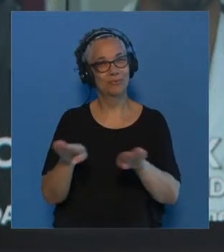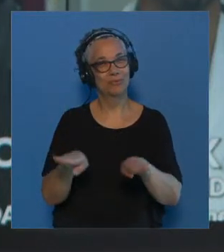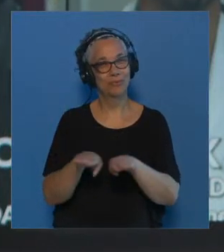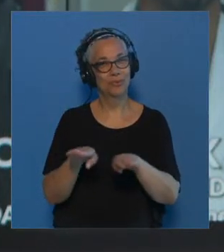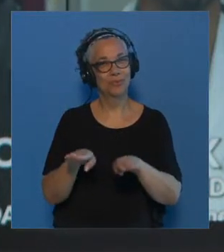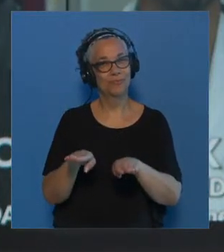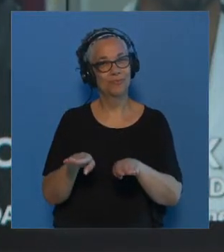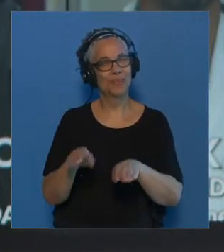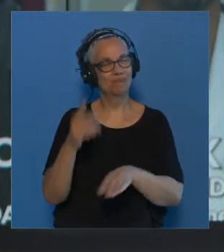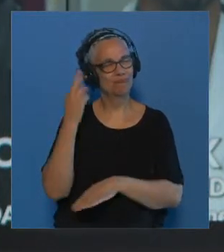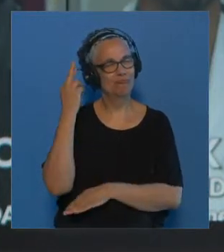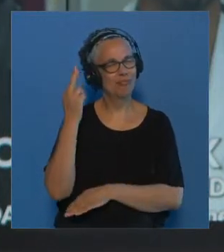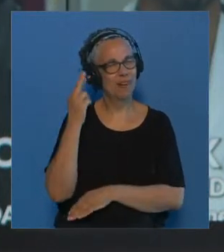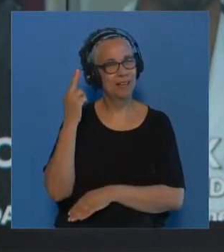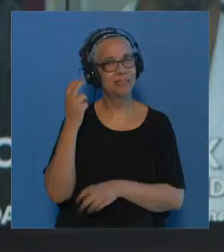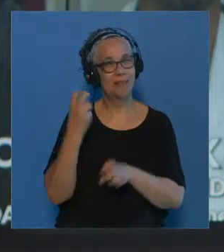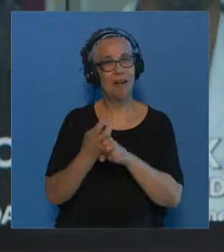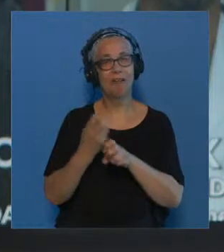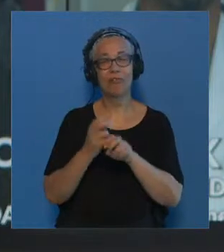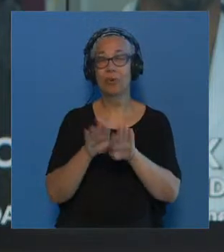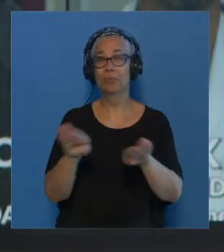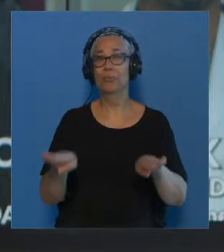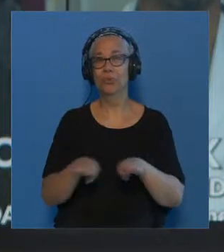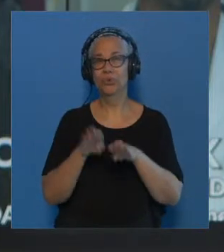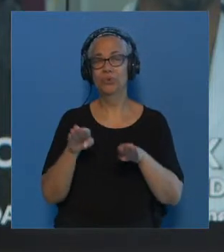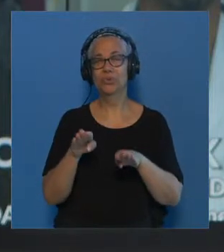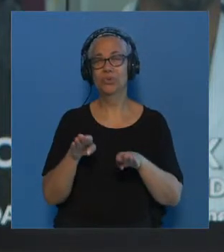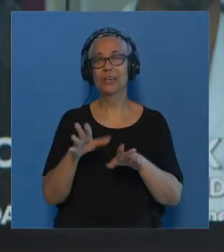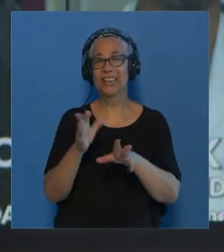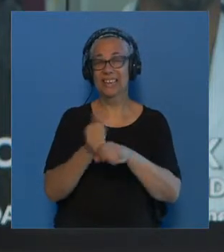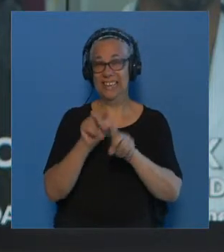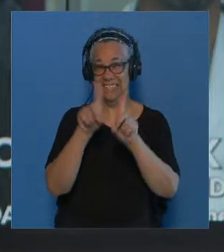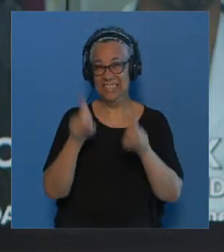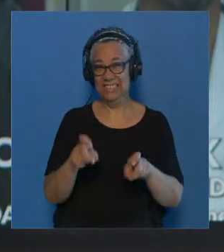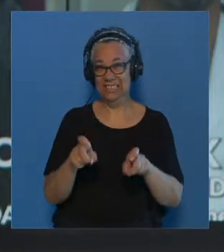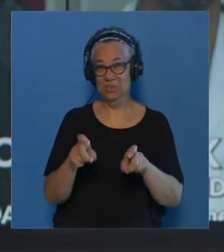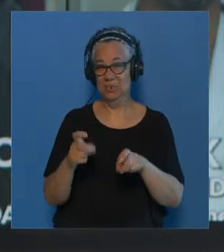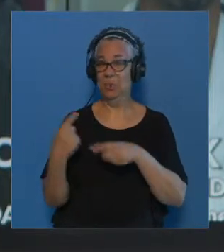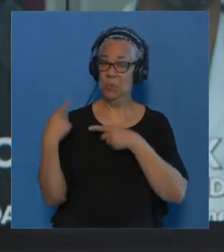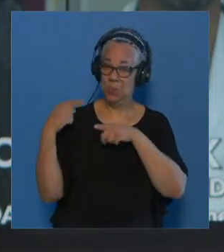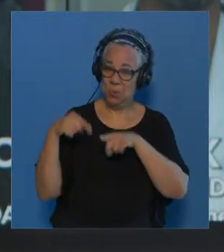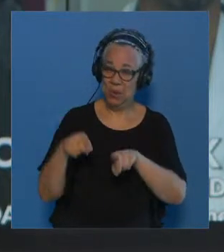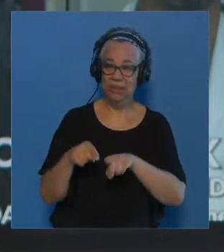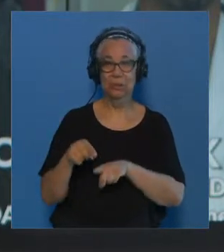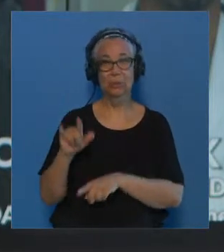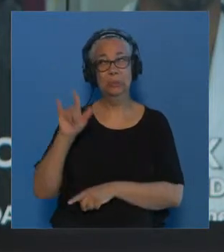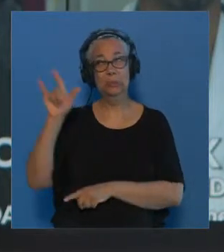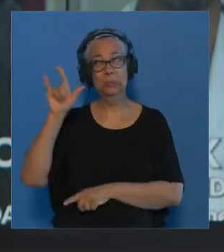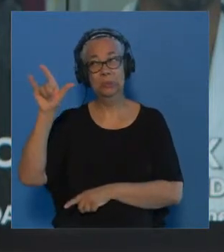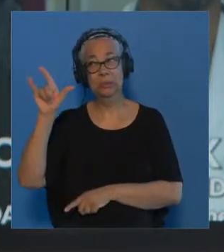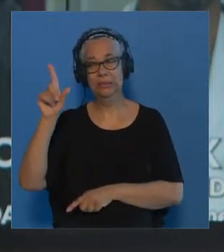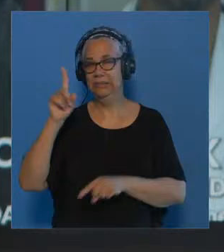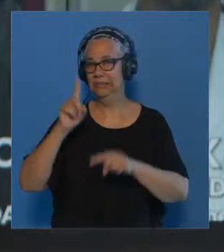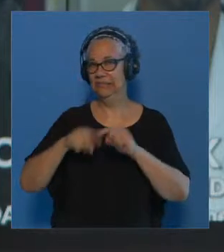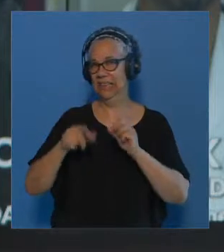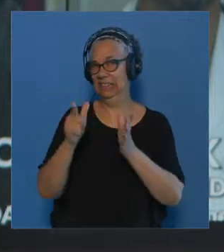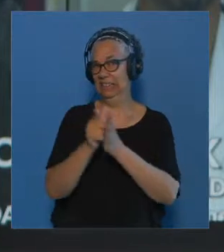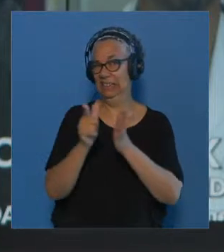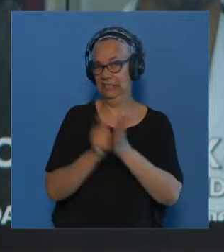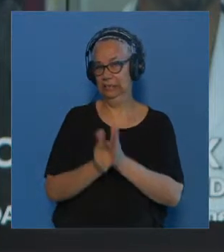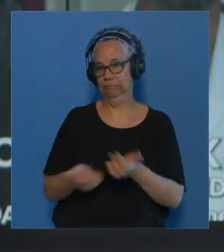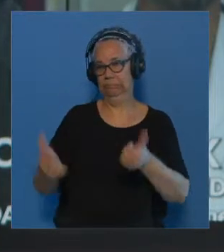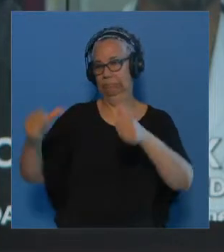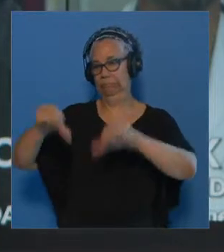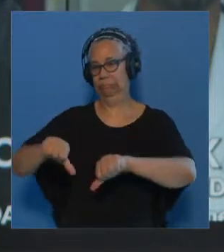recognize it is difficult for Bermuda residents to access testing whilst overseas, and we cannot legally deny